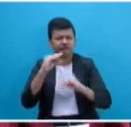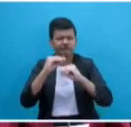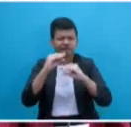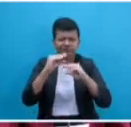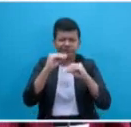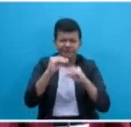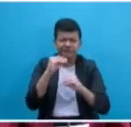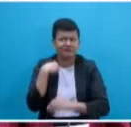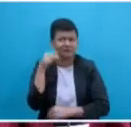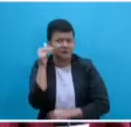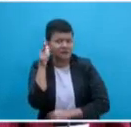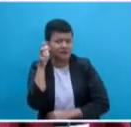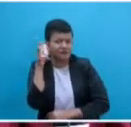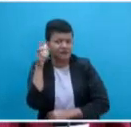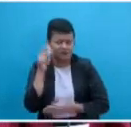notes.